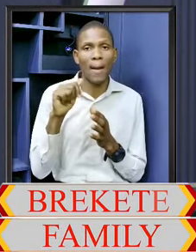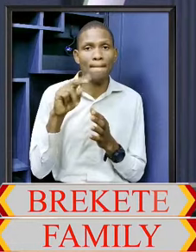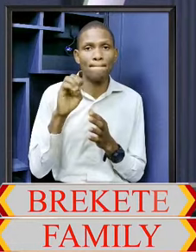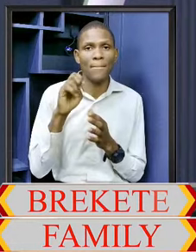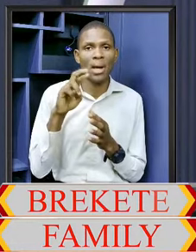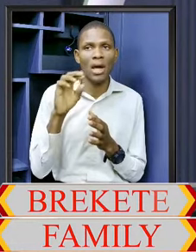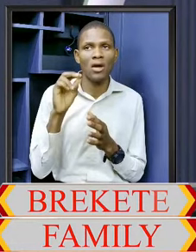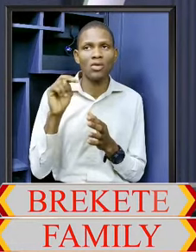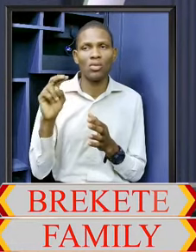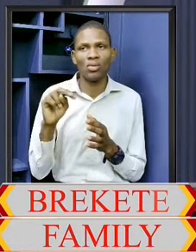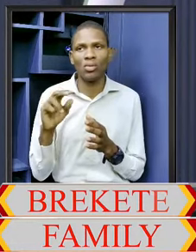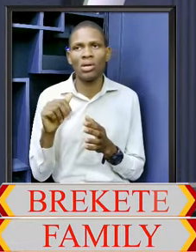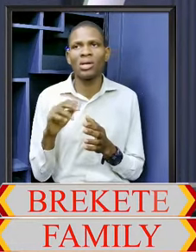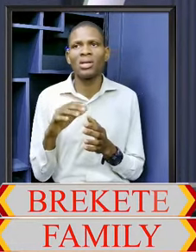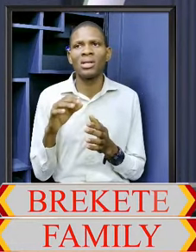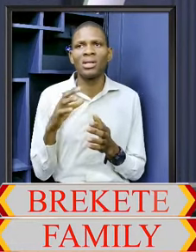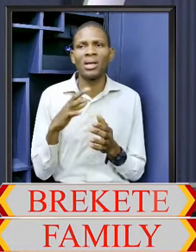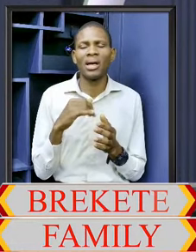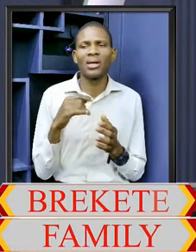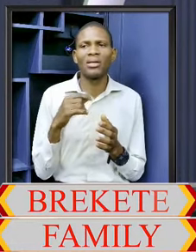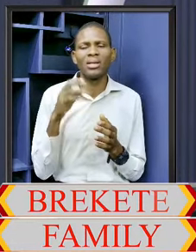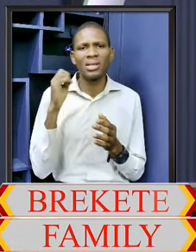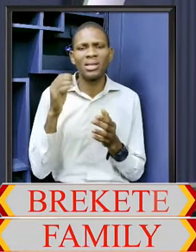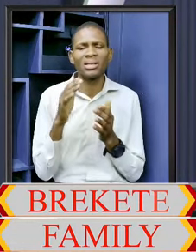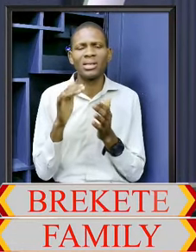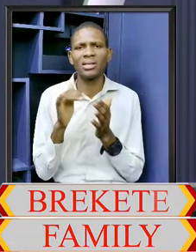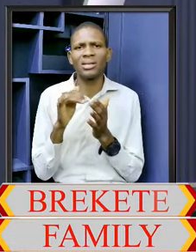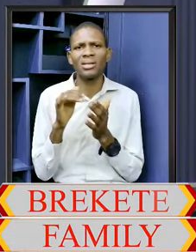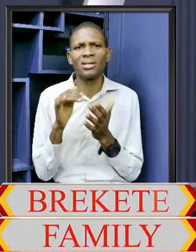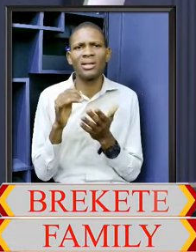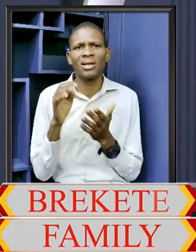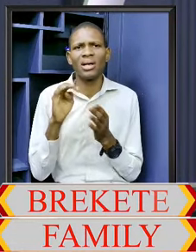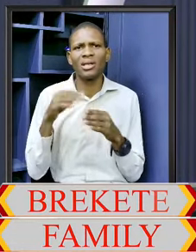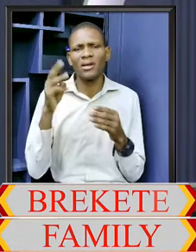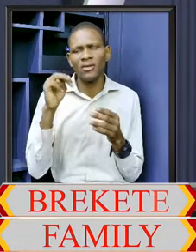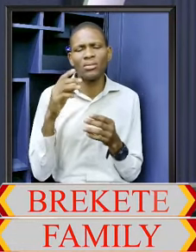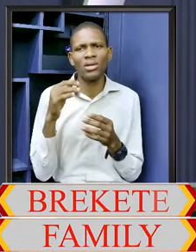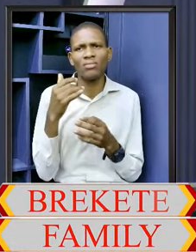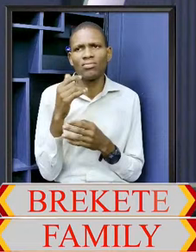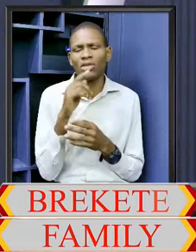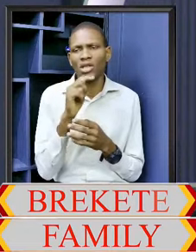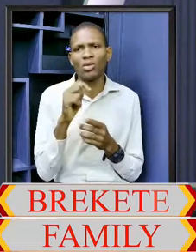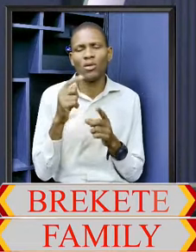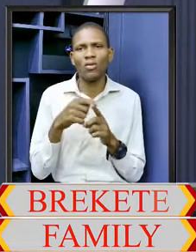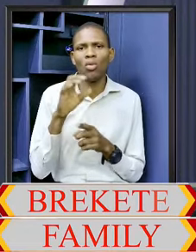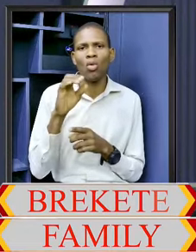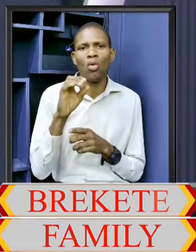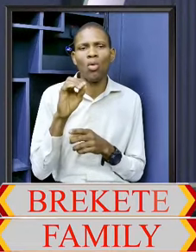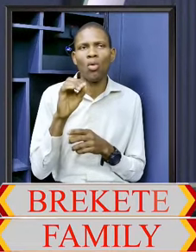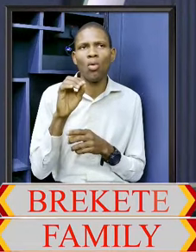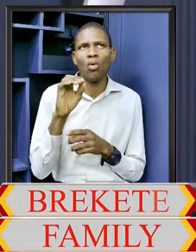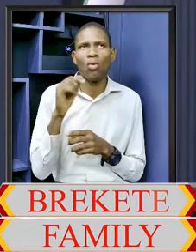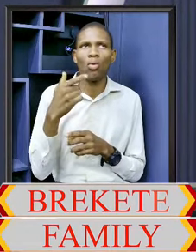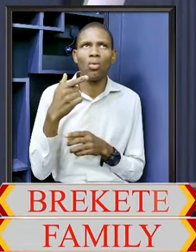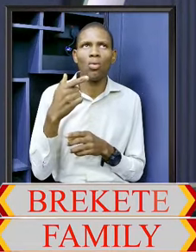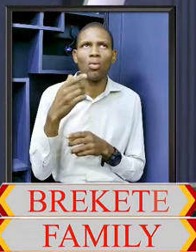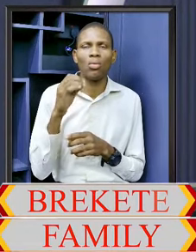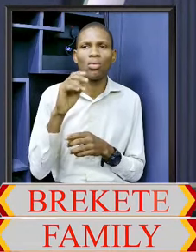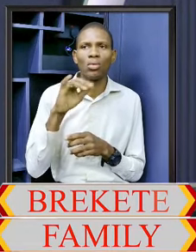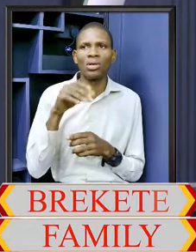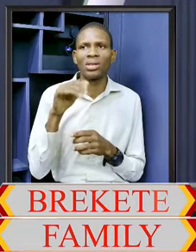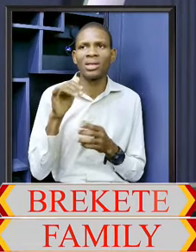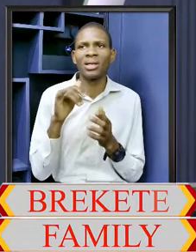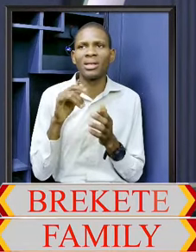in cocoa? I gave him the testimony from Ogoja. That the pudding in cocoa